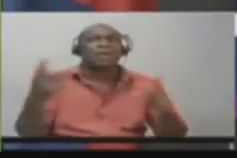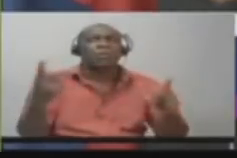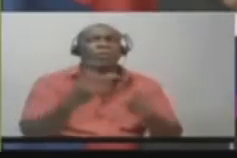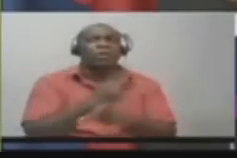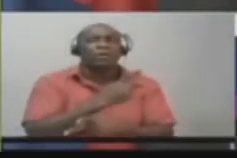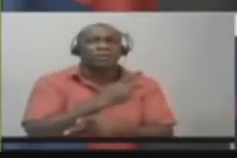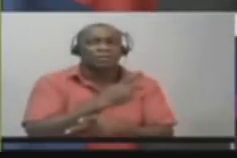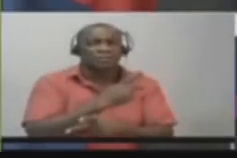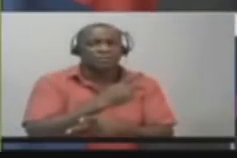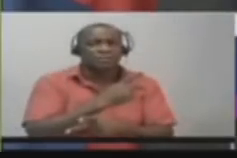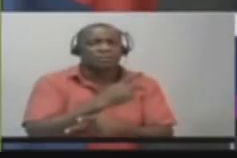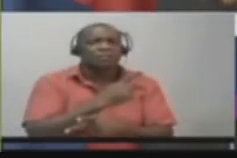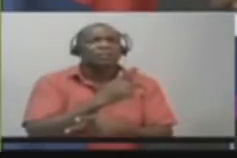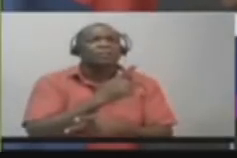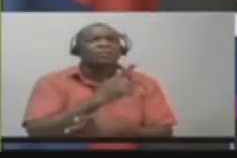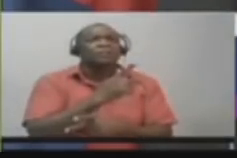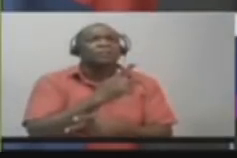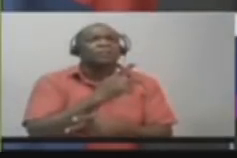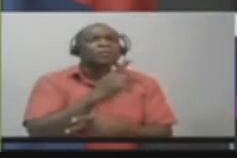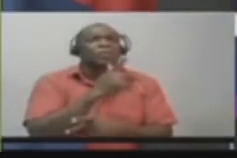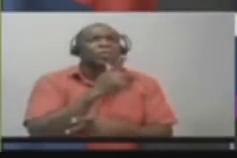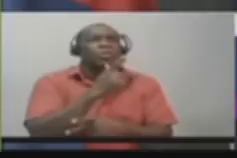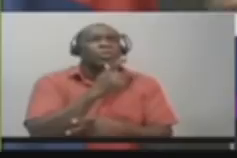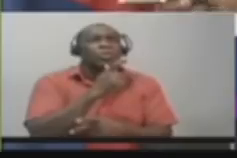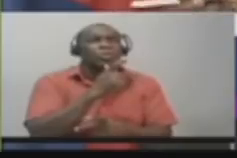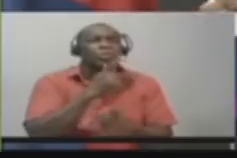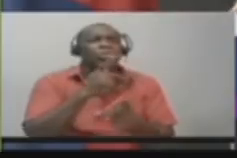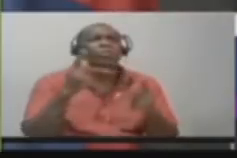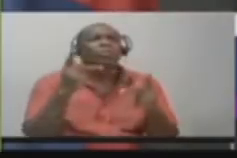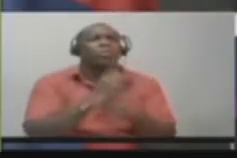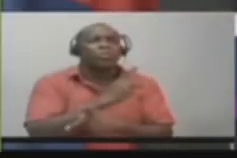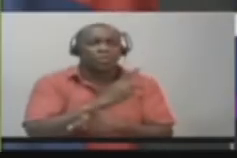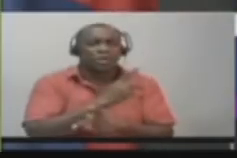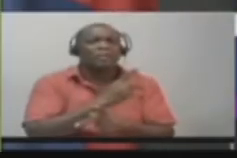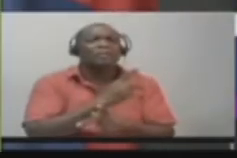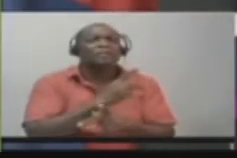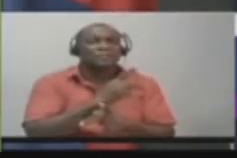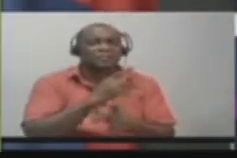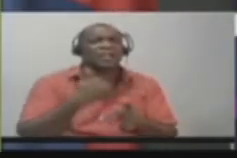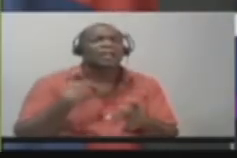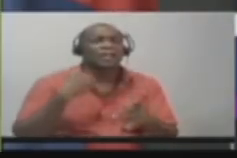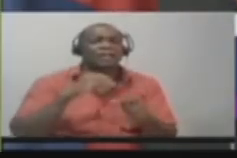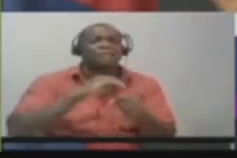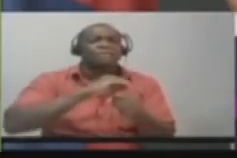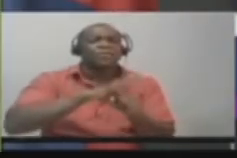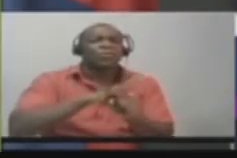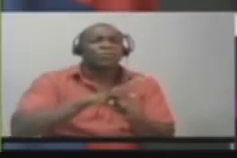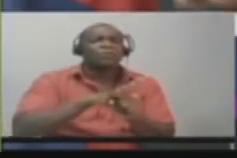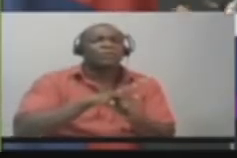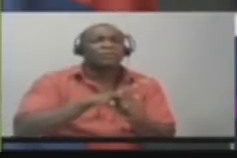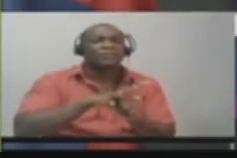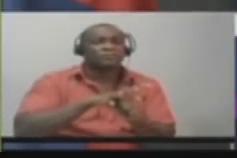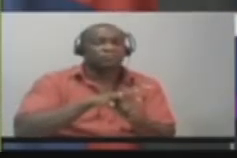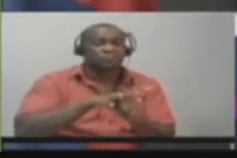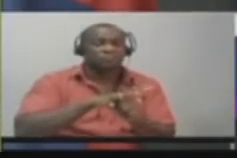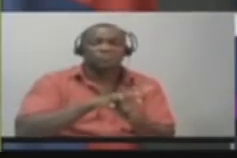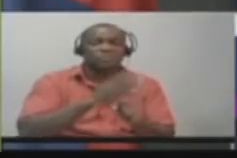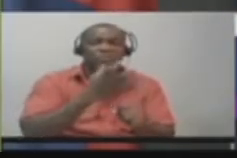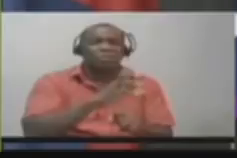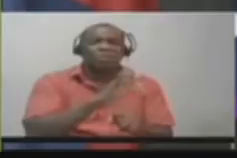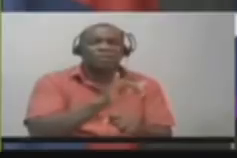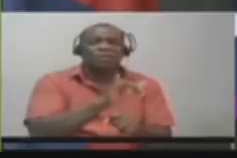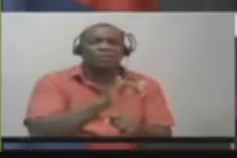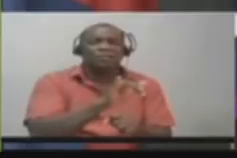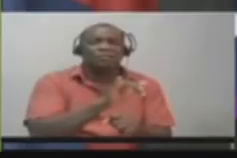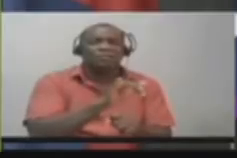who is heavily infected and how many people are dying. That's what we want to get away from completely.